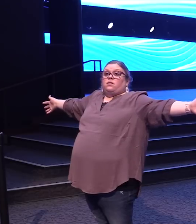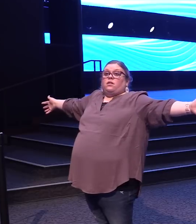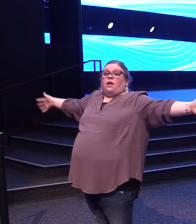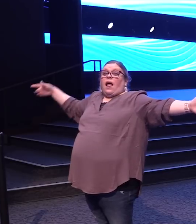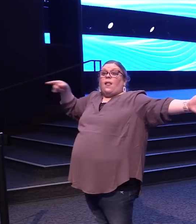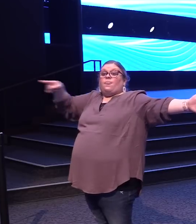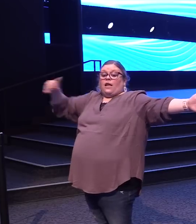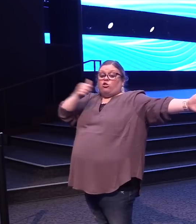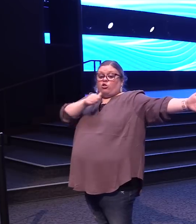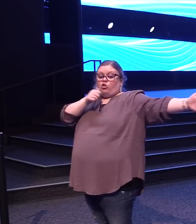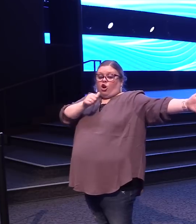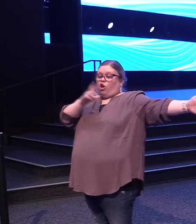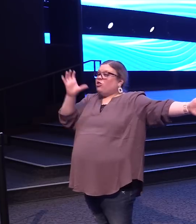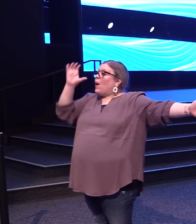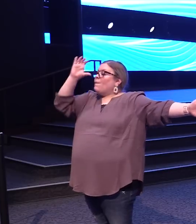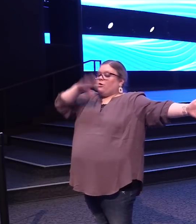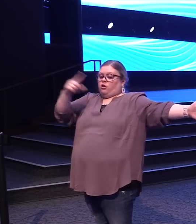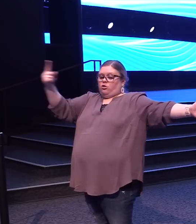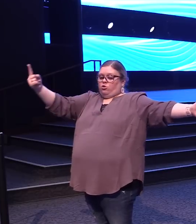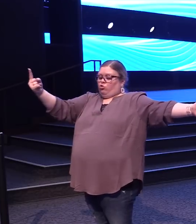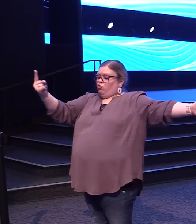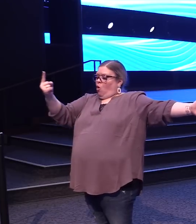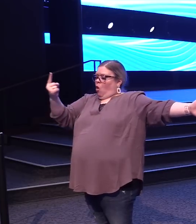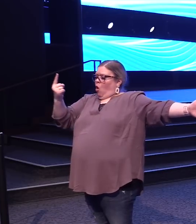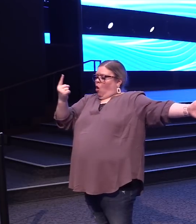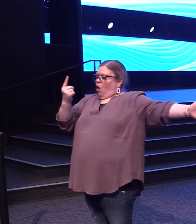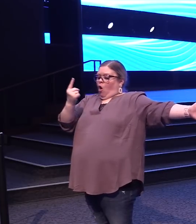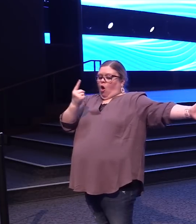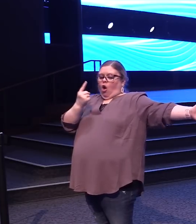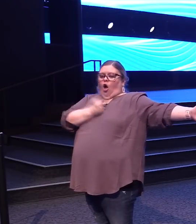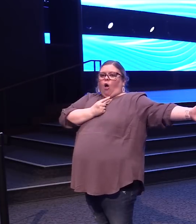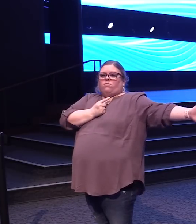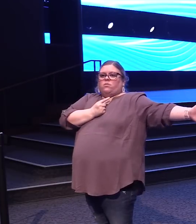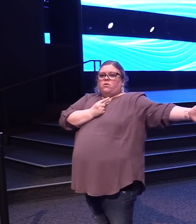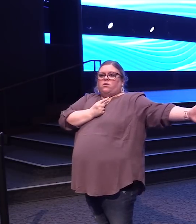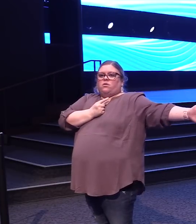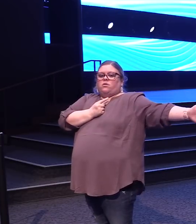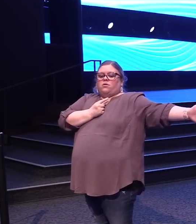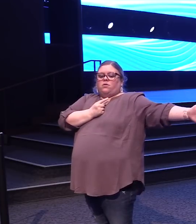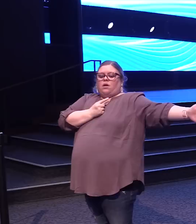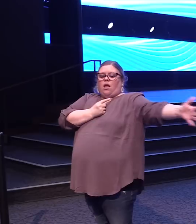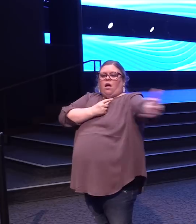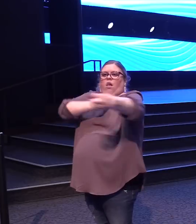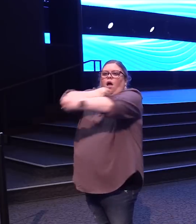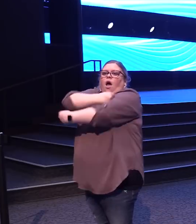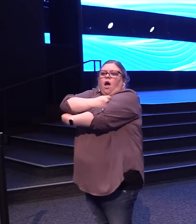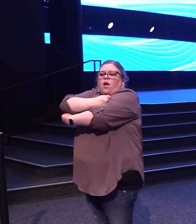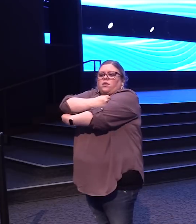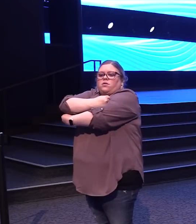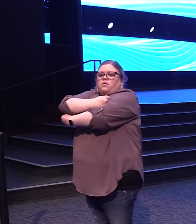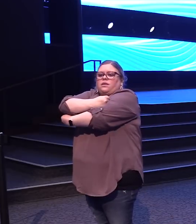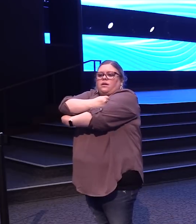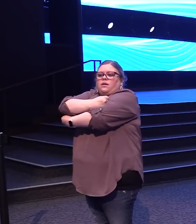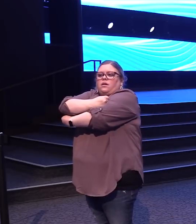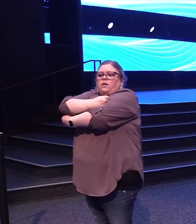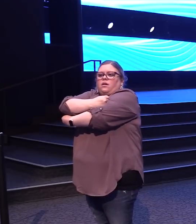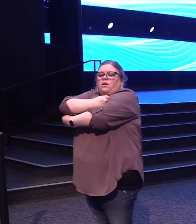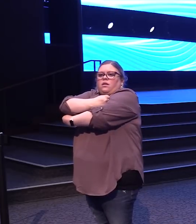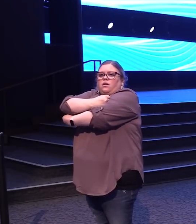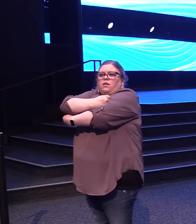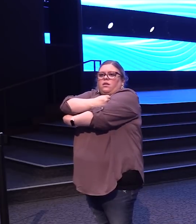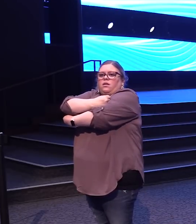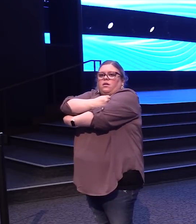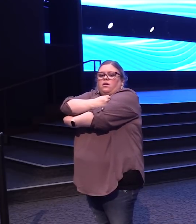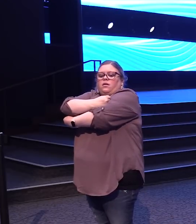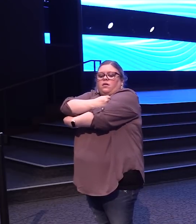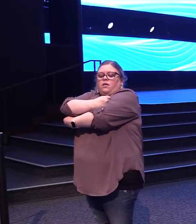And this girl, a complete stranger, walked straight into her arms. And Johanna held her